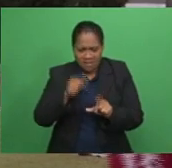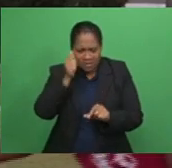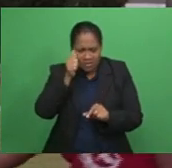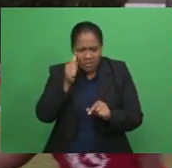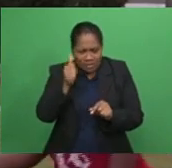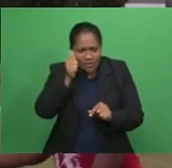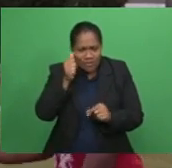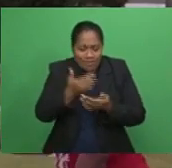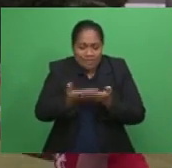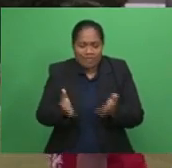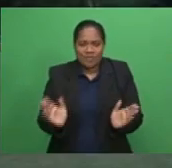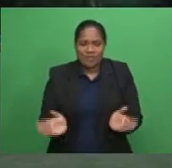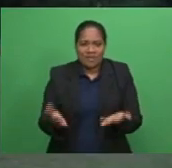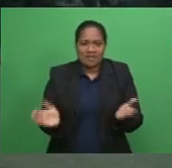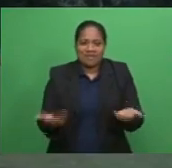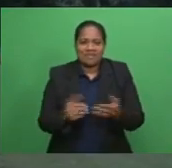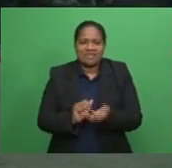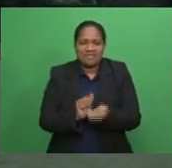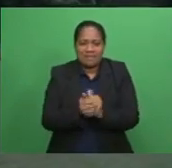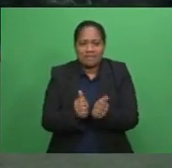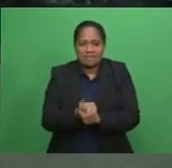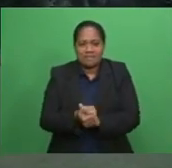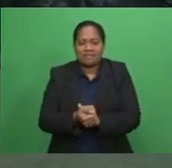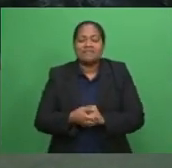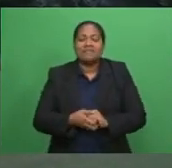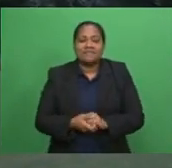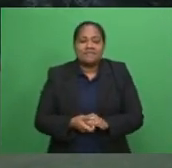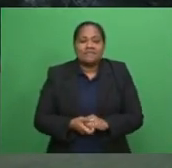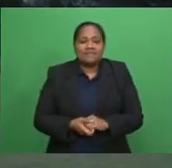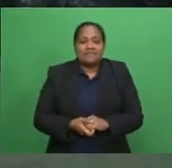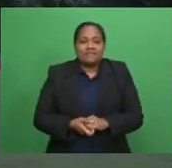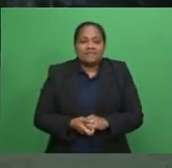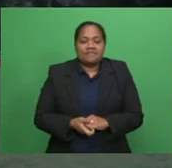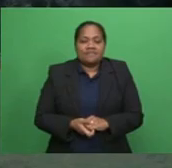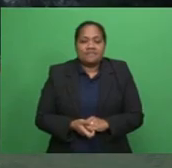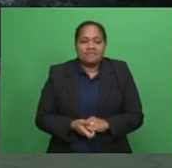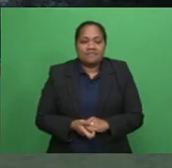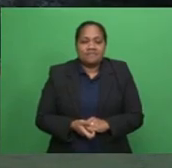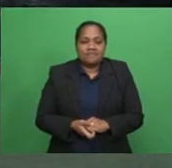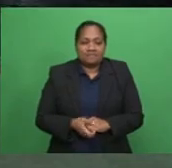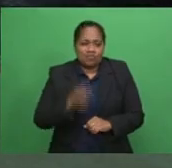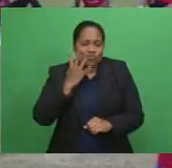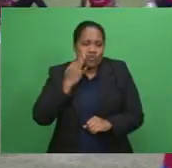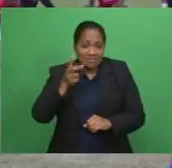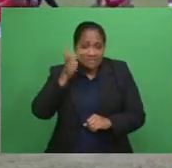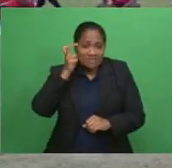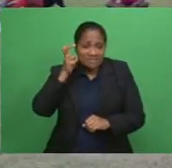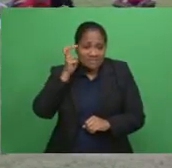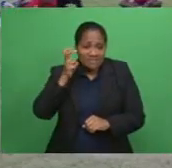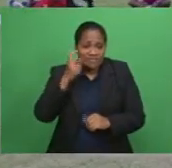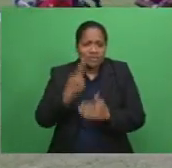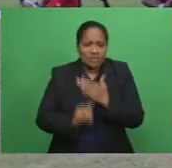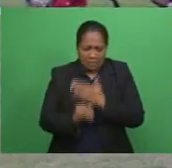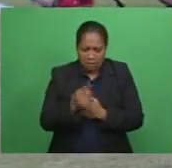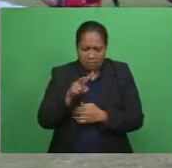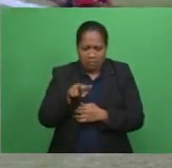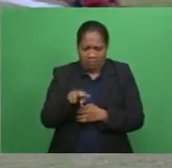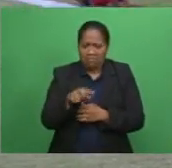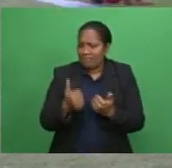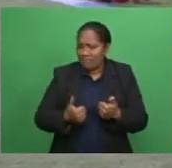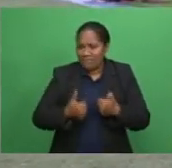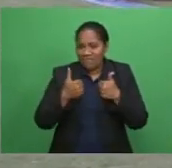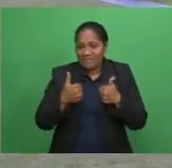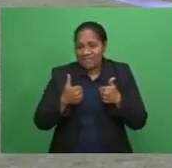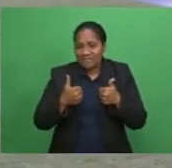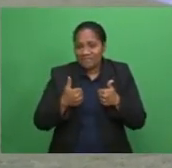play against each other. So while they training, it's very good. The way